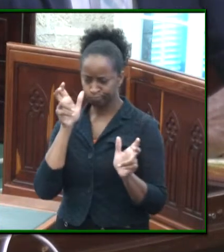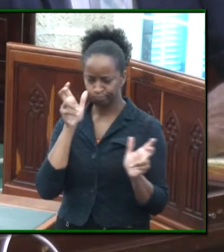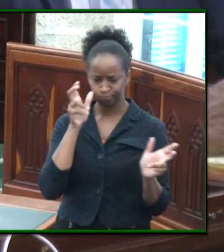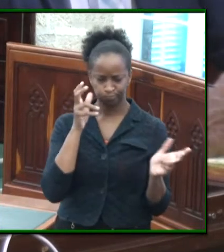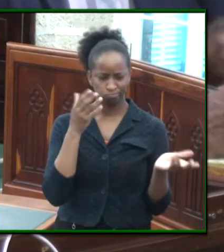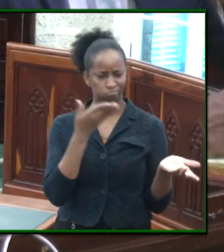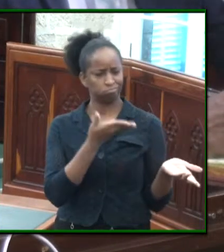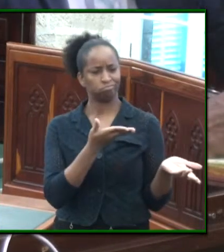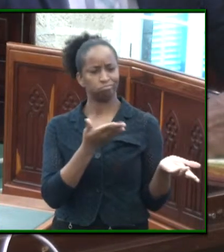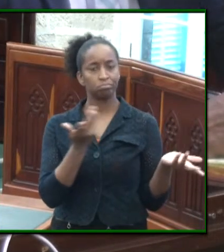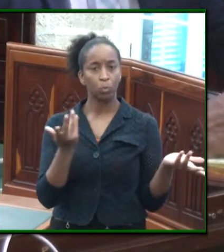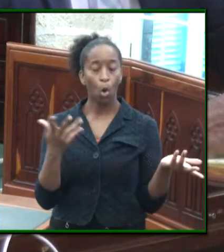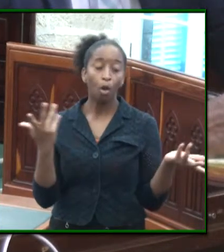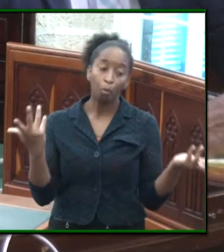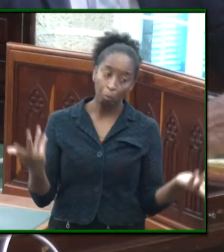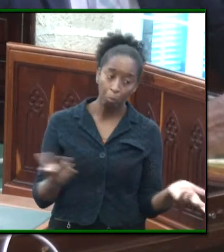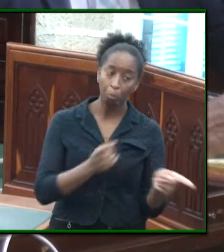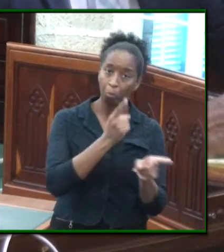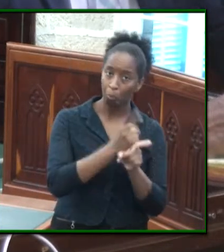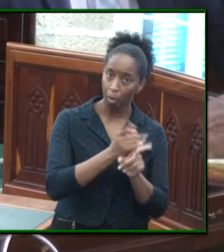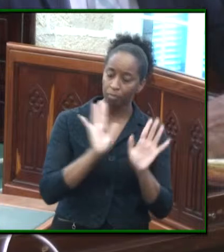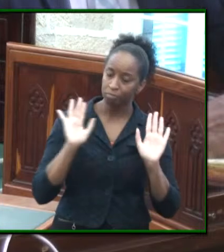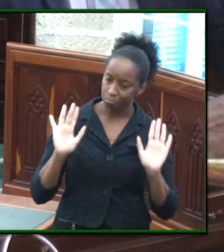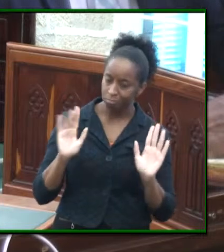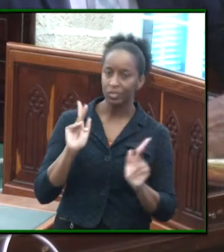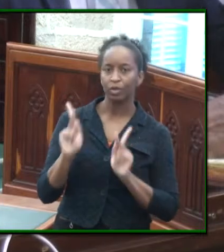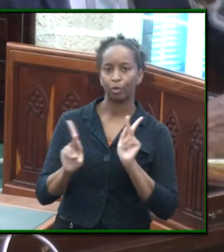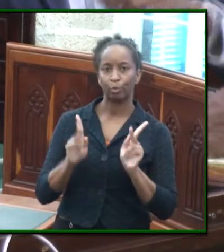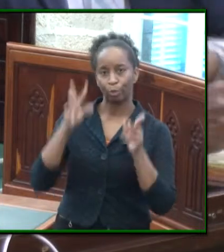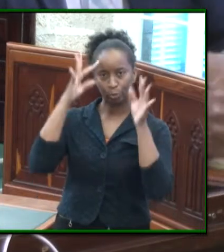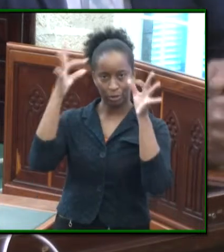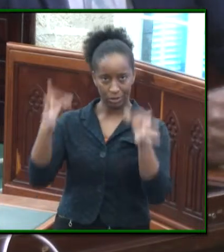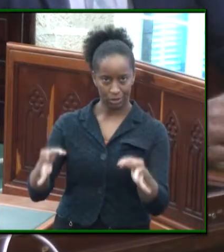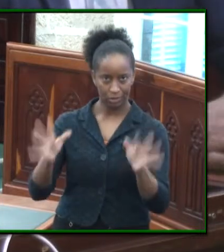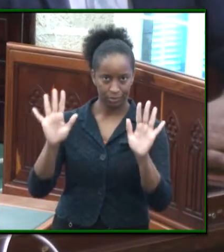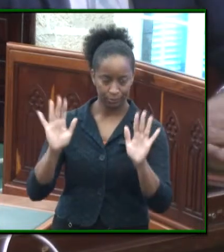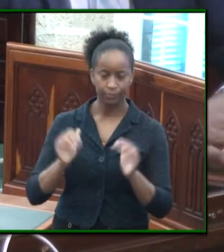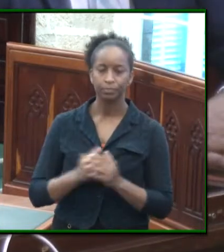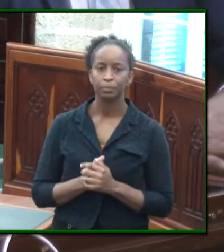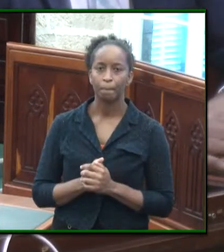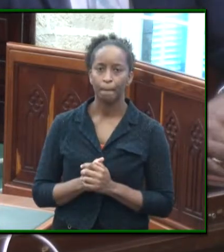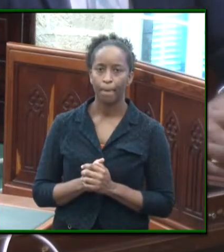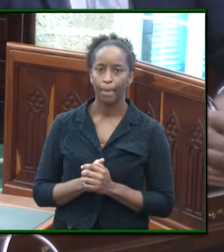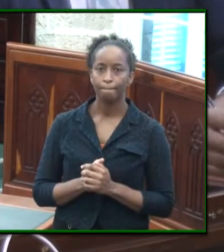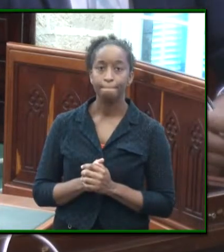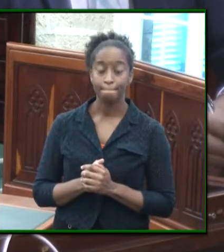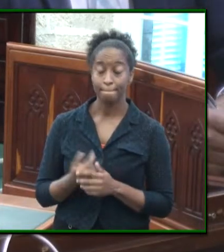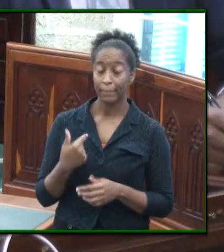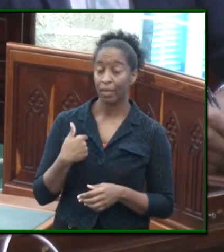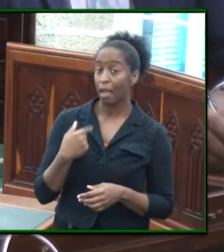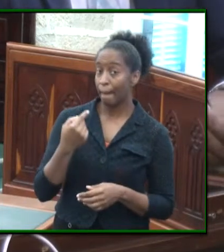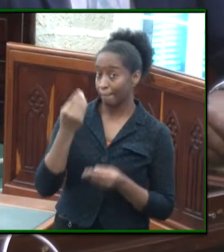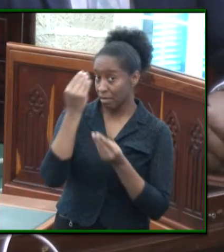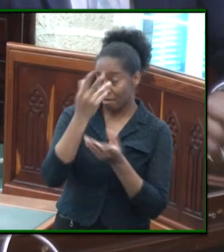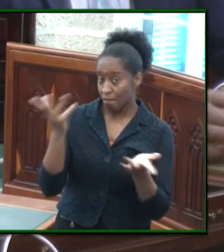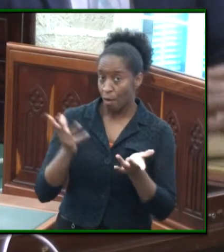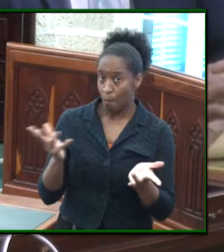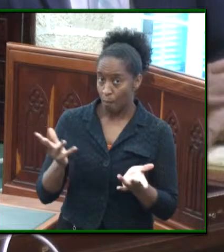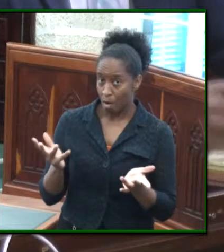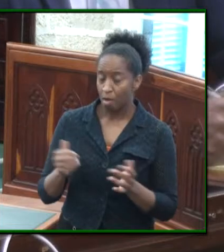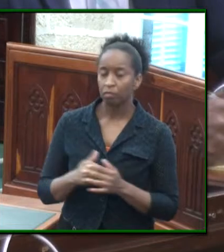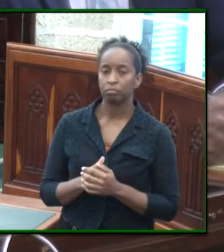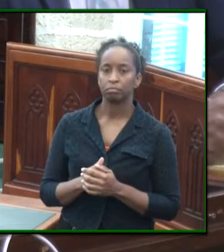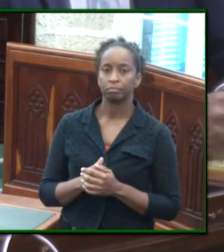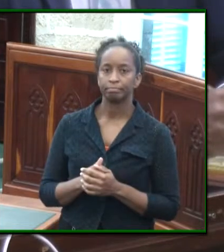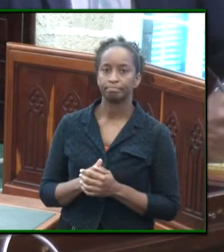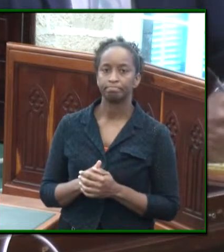that to whom much is given, from him much is expected. Year